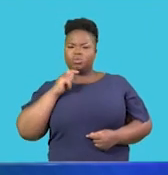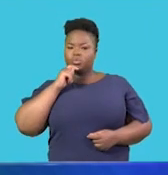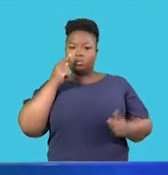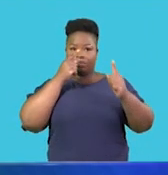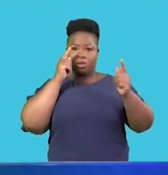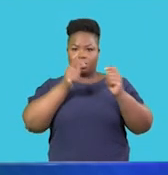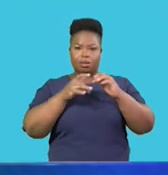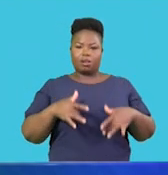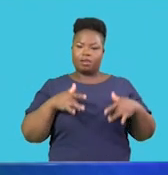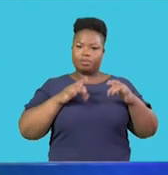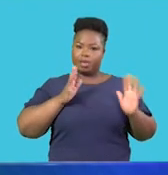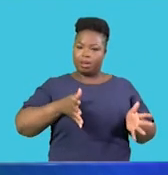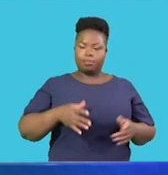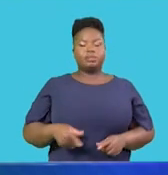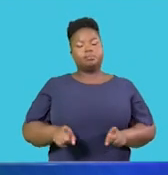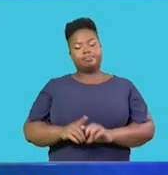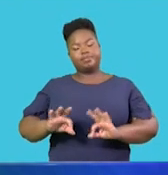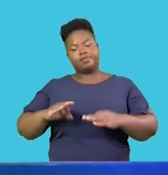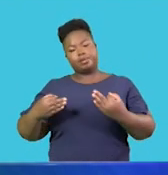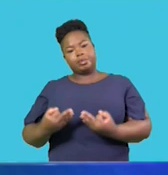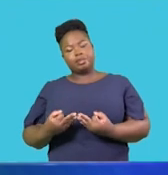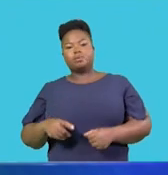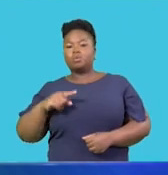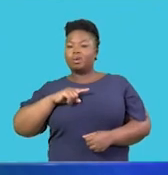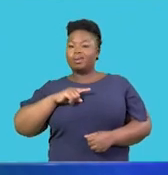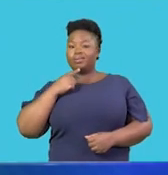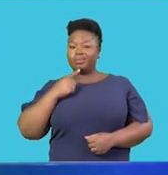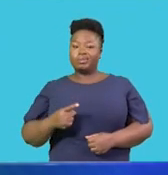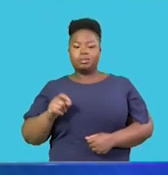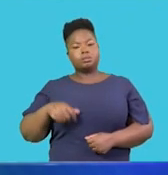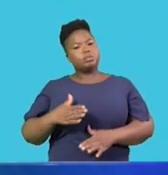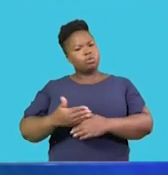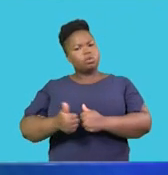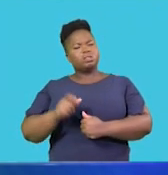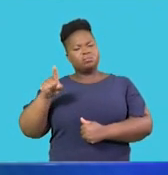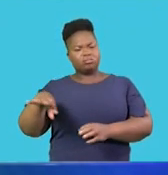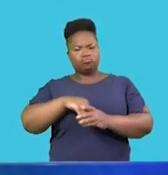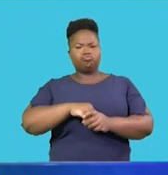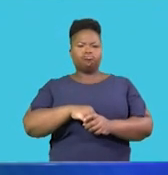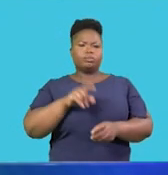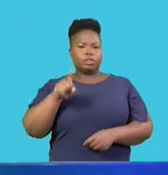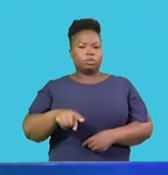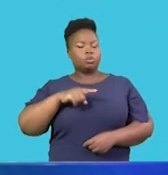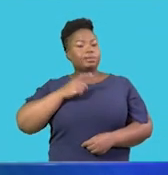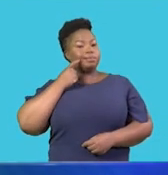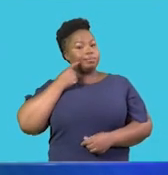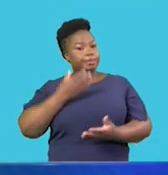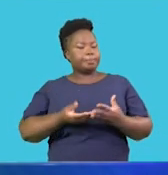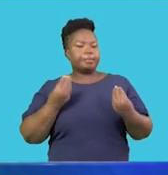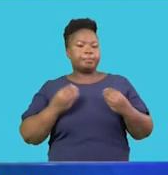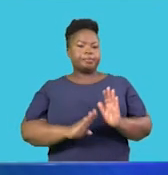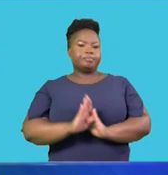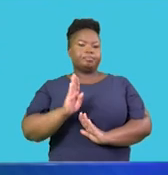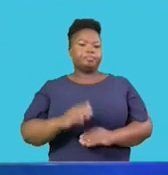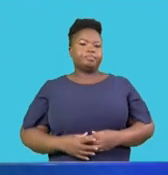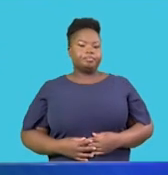ubomi babo kuphela koko nobeentsapho zabo, besongeza ngokukhuthaza oontanga babo ukuba bathathe inxaxheba kule nkqubo ukuze babo bakwazi ukuphucula ubomi